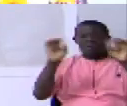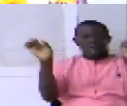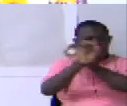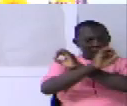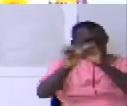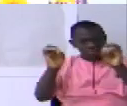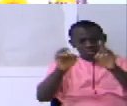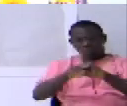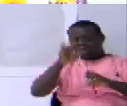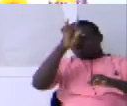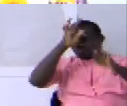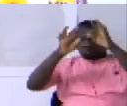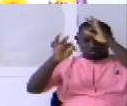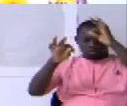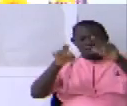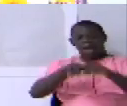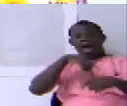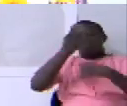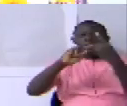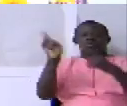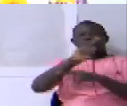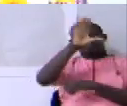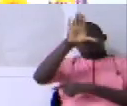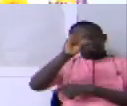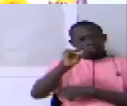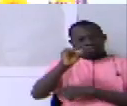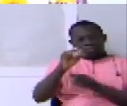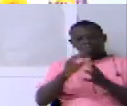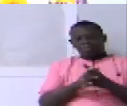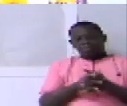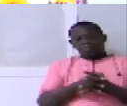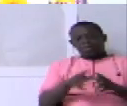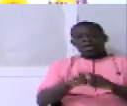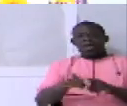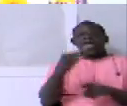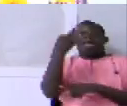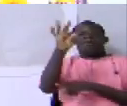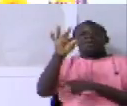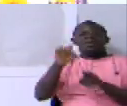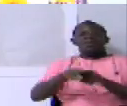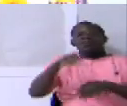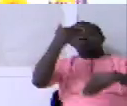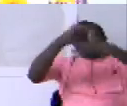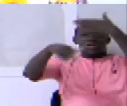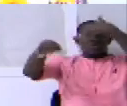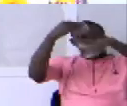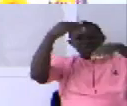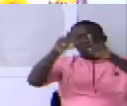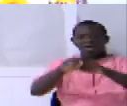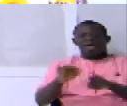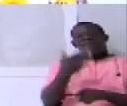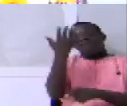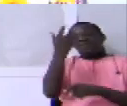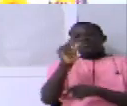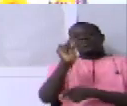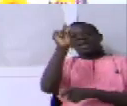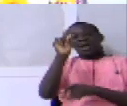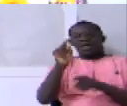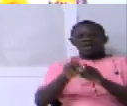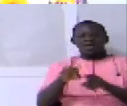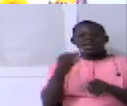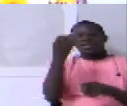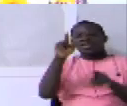don't know what they should do. Imalong inyanta menkela. Even if you build a 5-star, like how they are calling